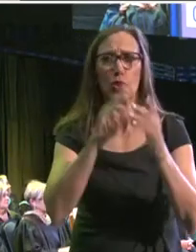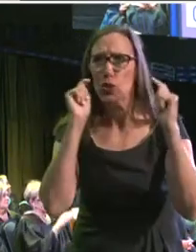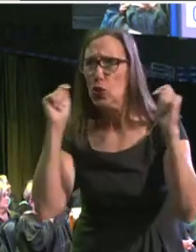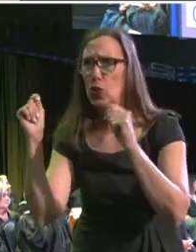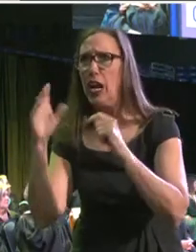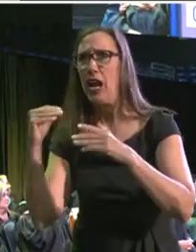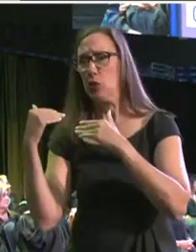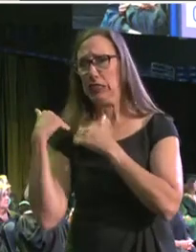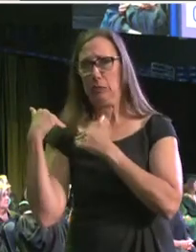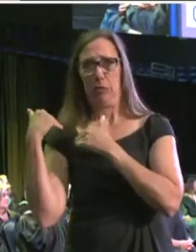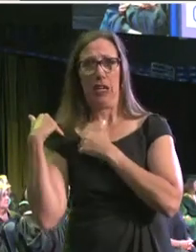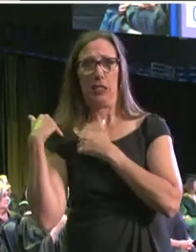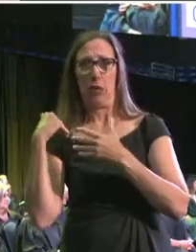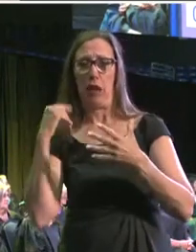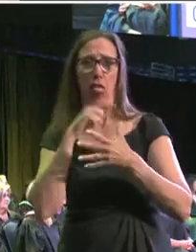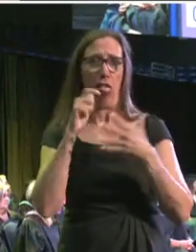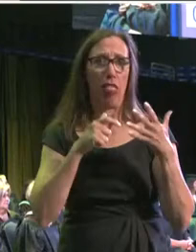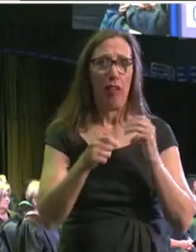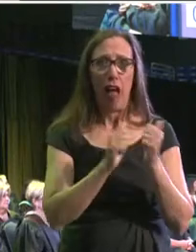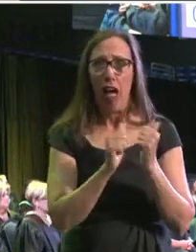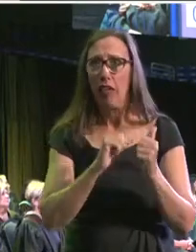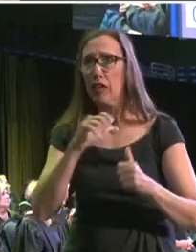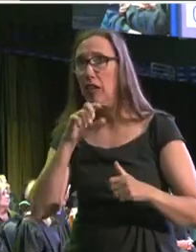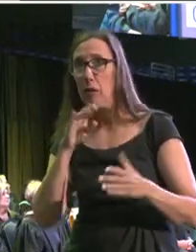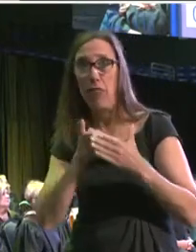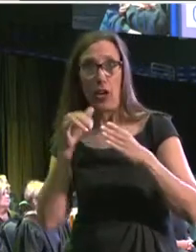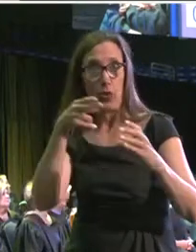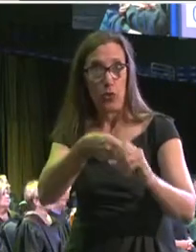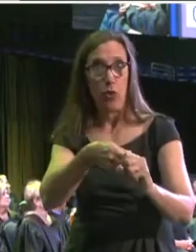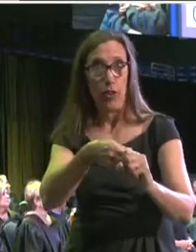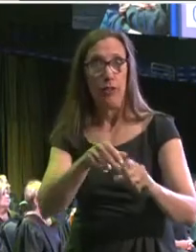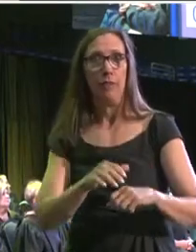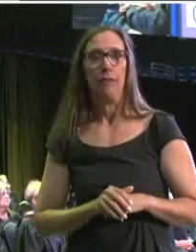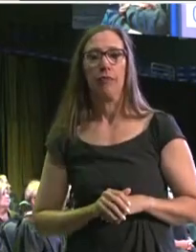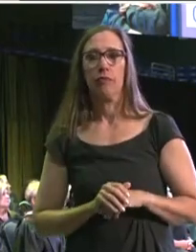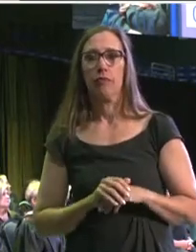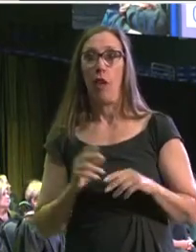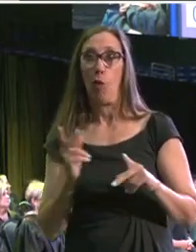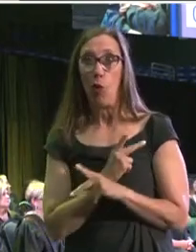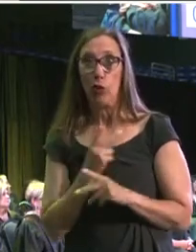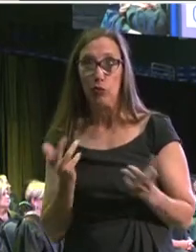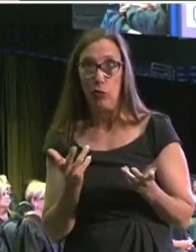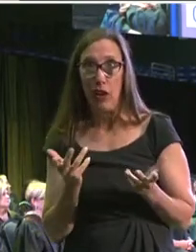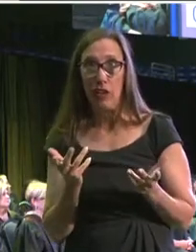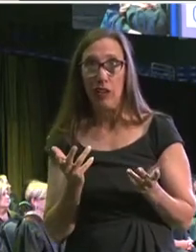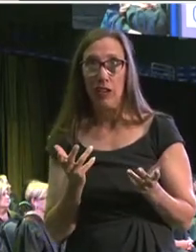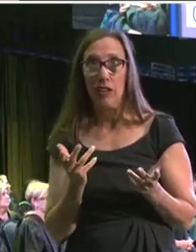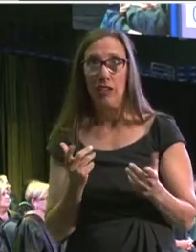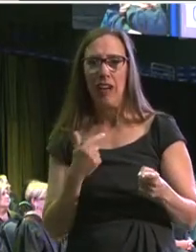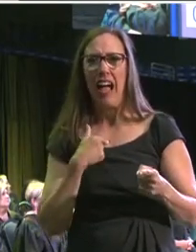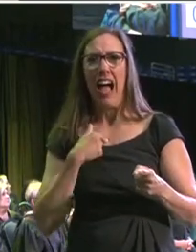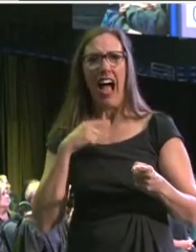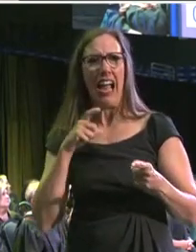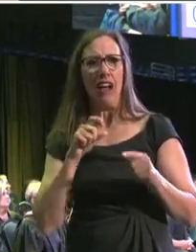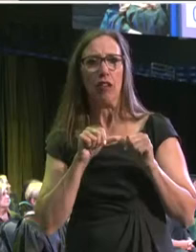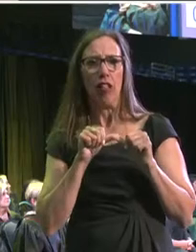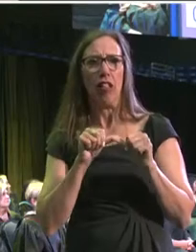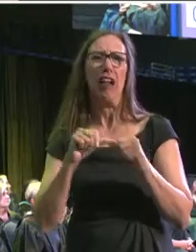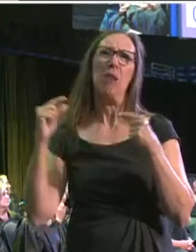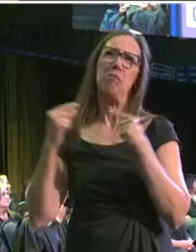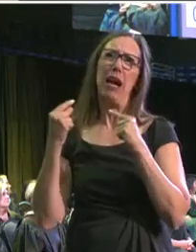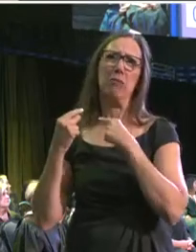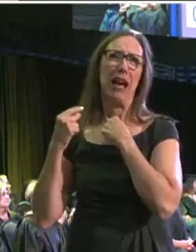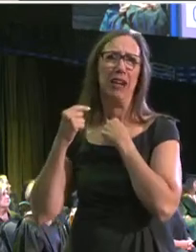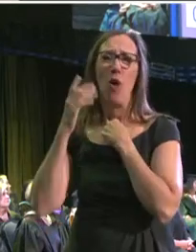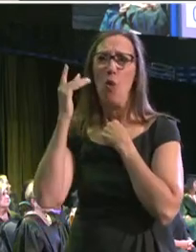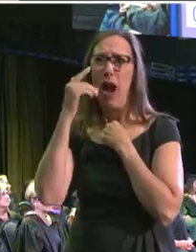and the responsibilities of all the sports and clubs we had joined. And worst of all, I had a constant neck pain freshman year